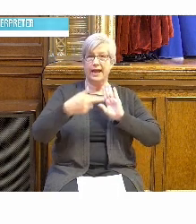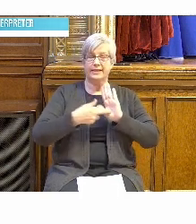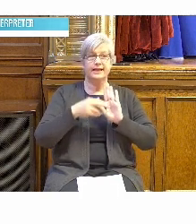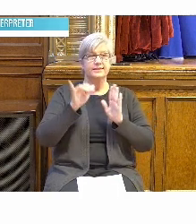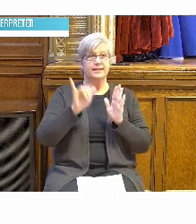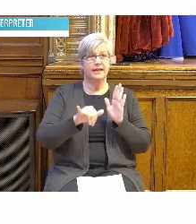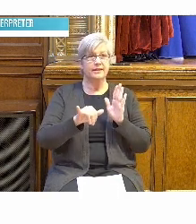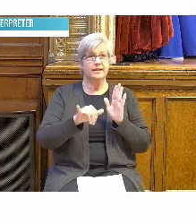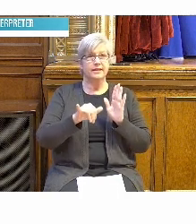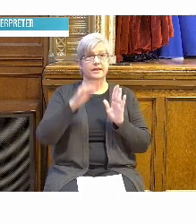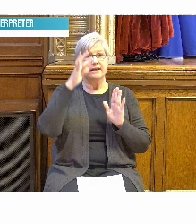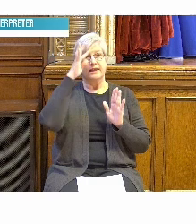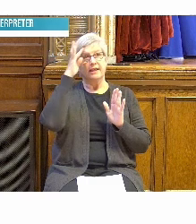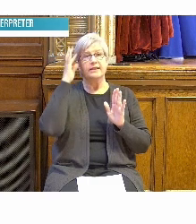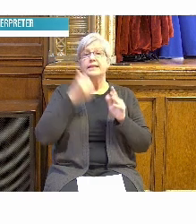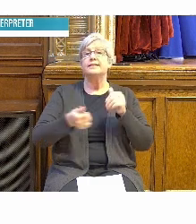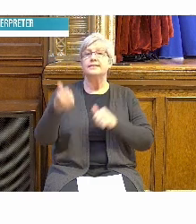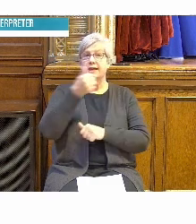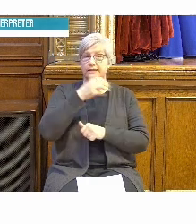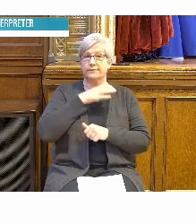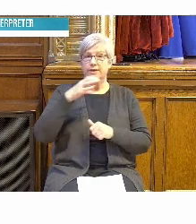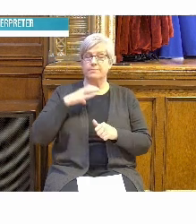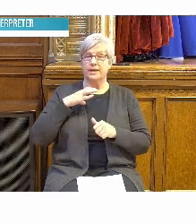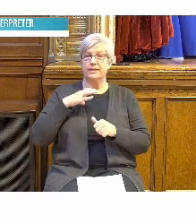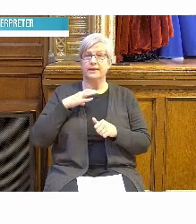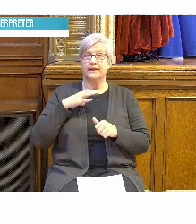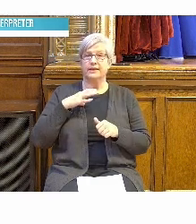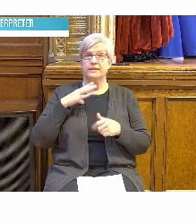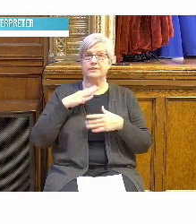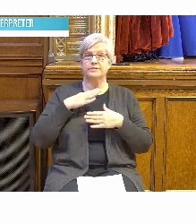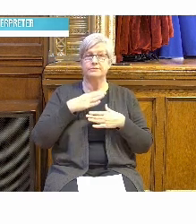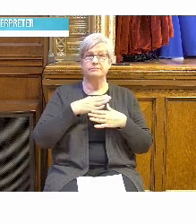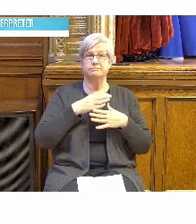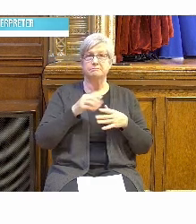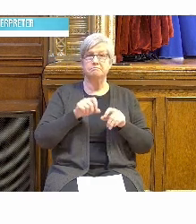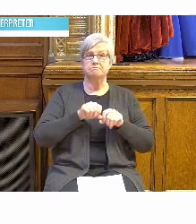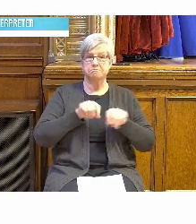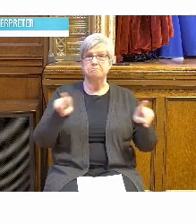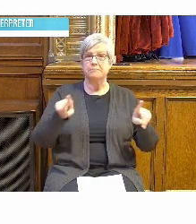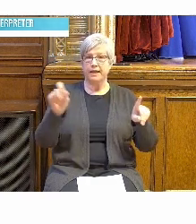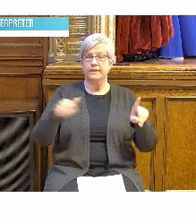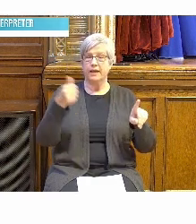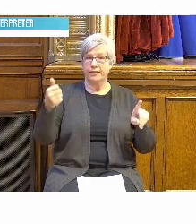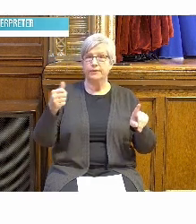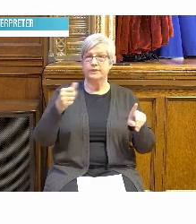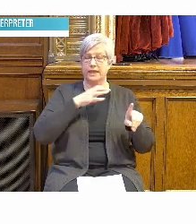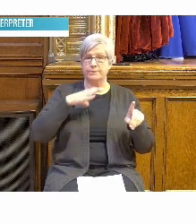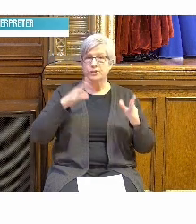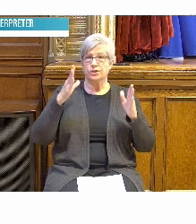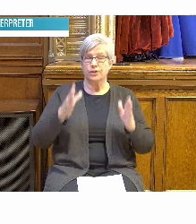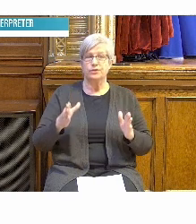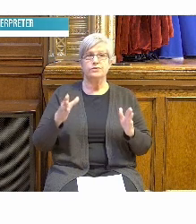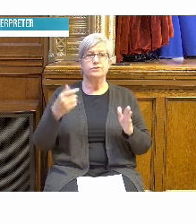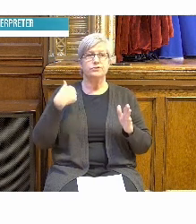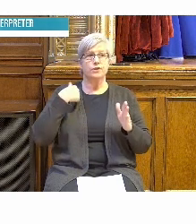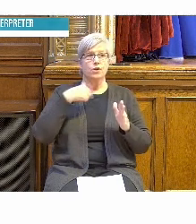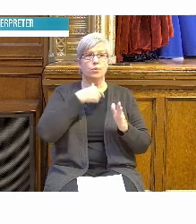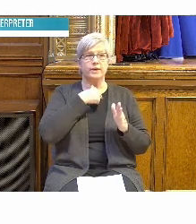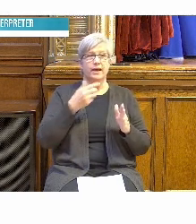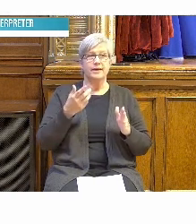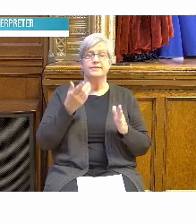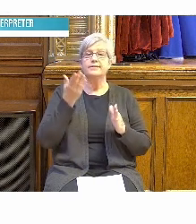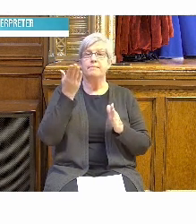that the executive committee shared with the other commissioners, and so we are submitting